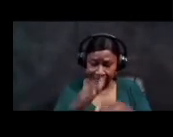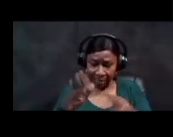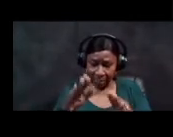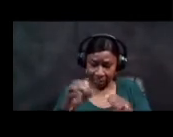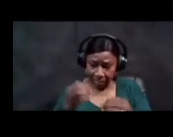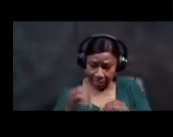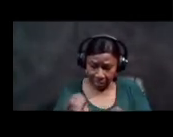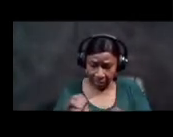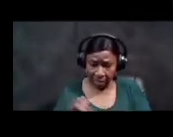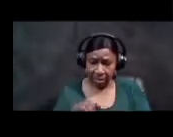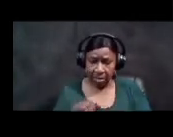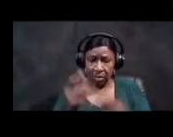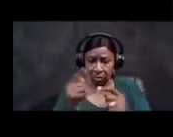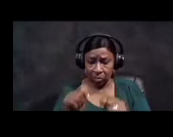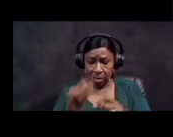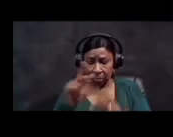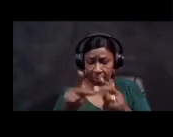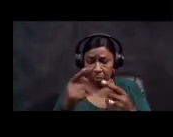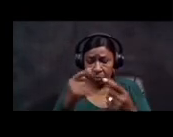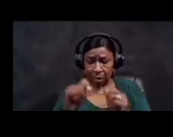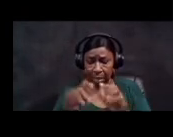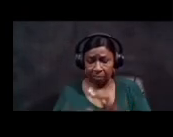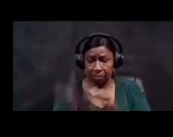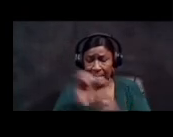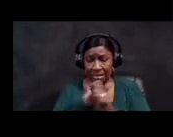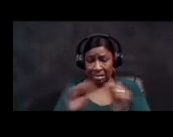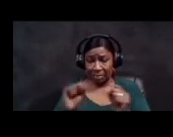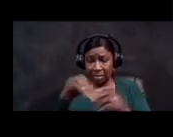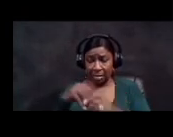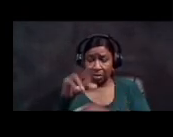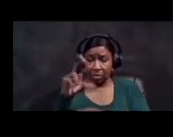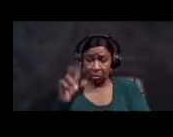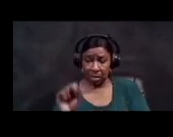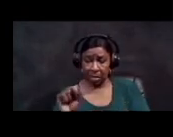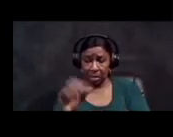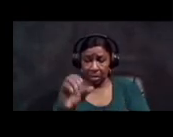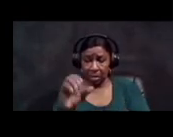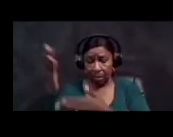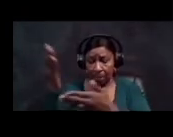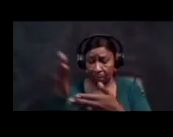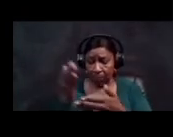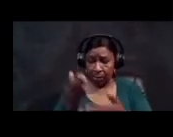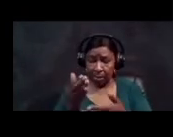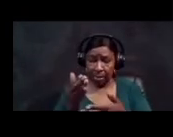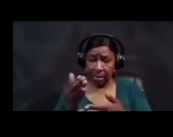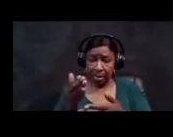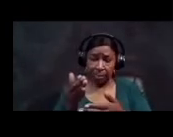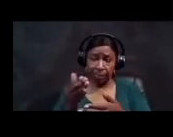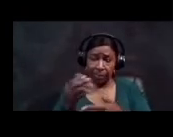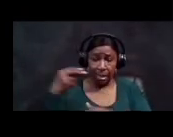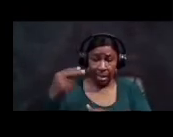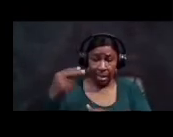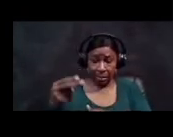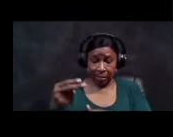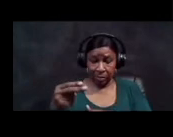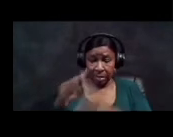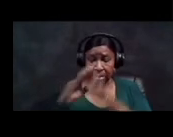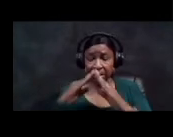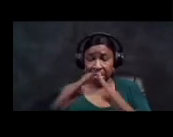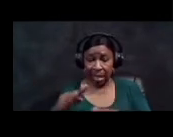seekers from finding refuge in the United States. So bringing histories of asylum seeking into the history of